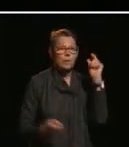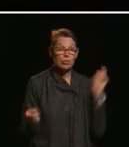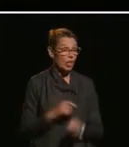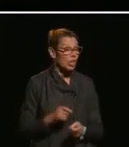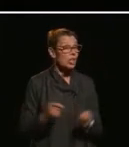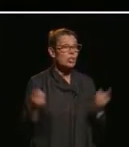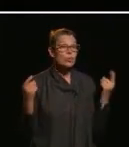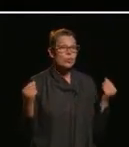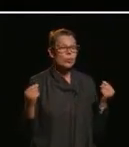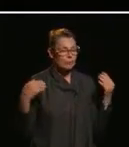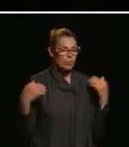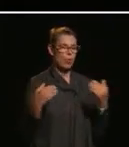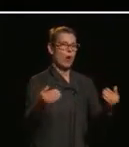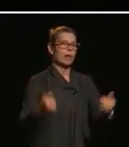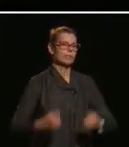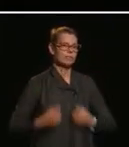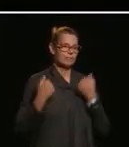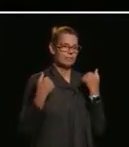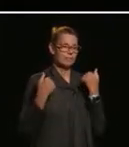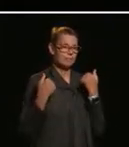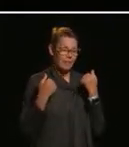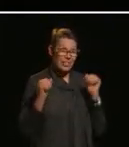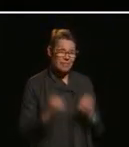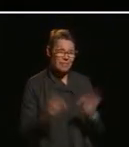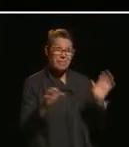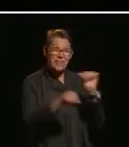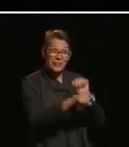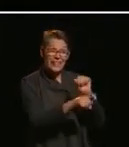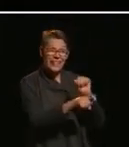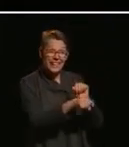It's the miracle of being human that we can go on.